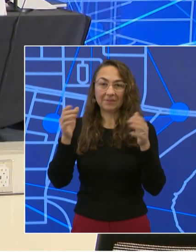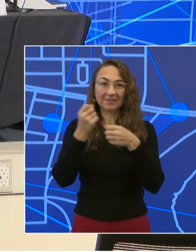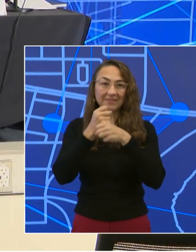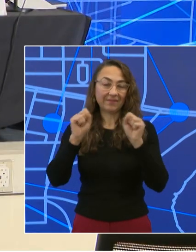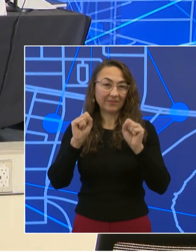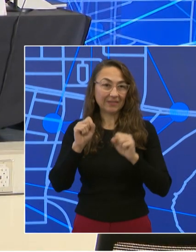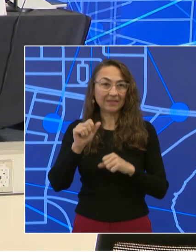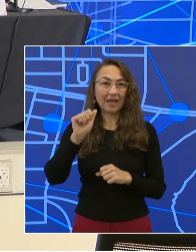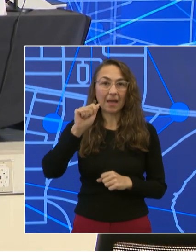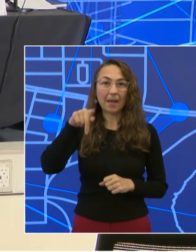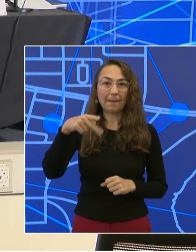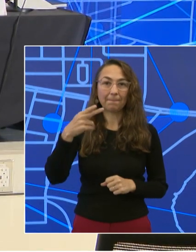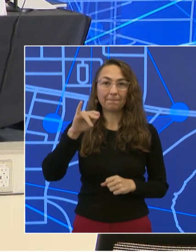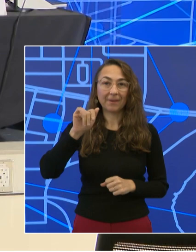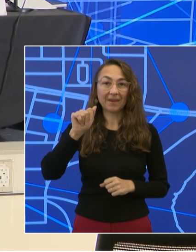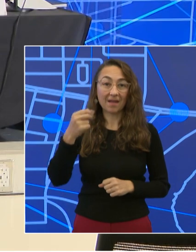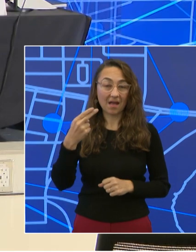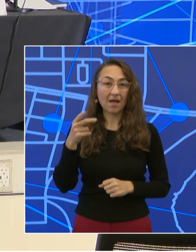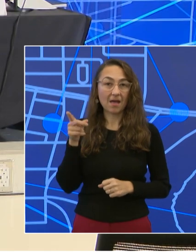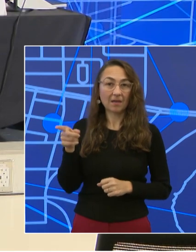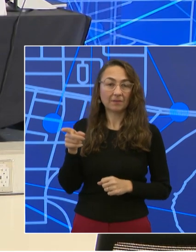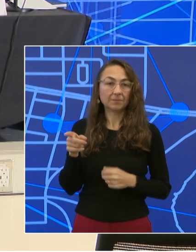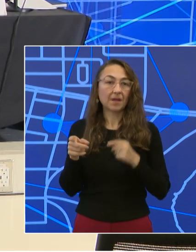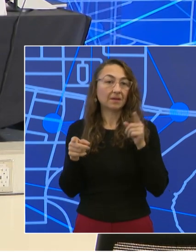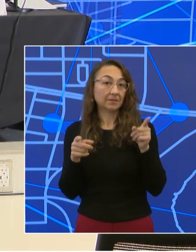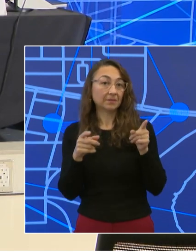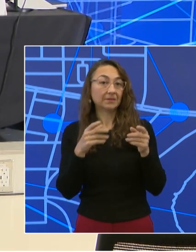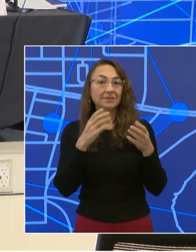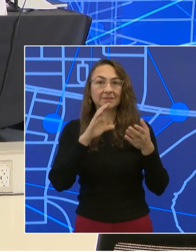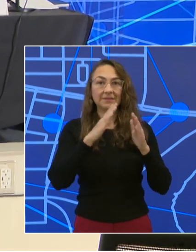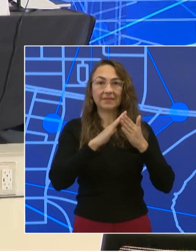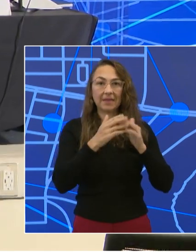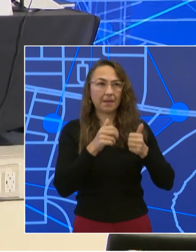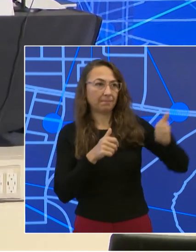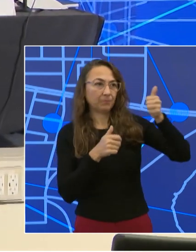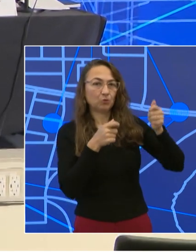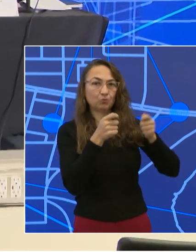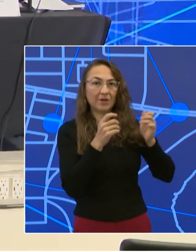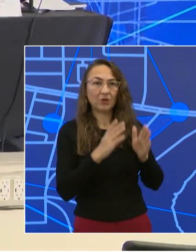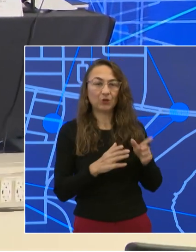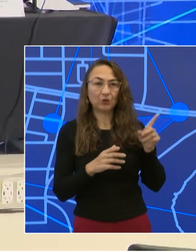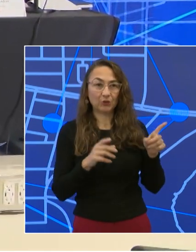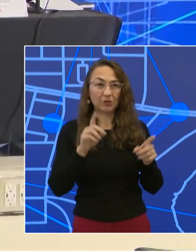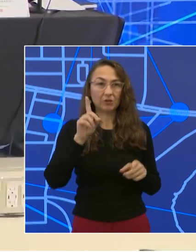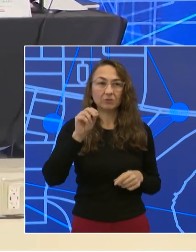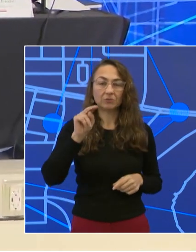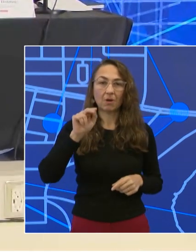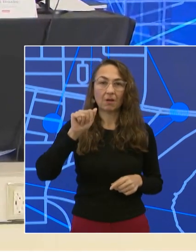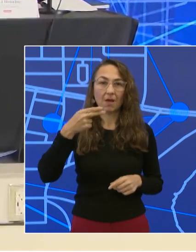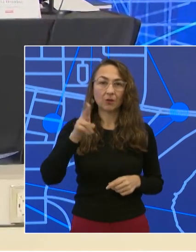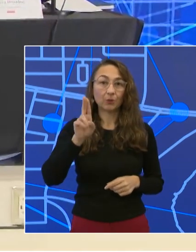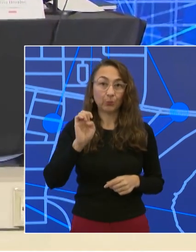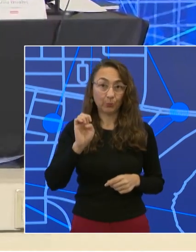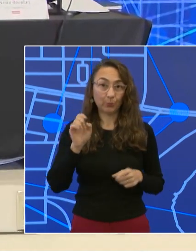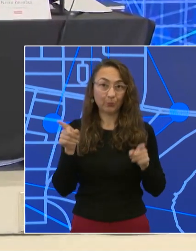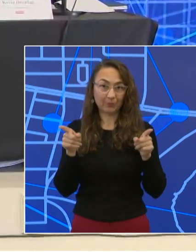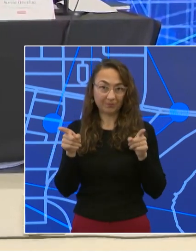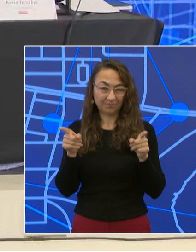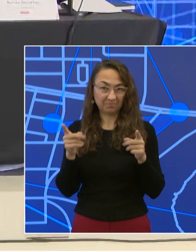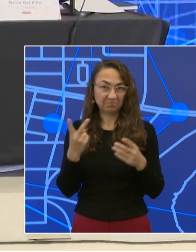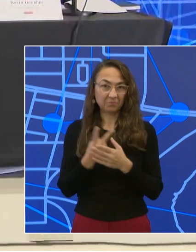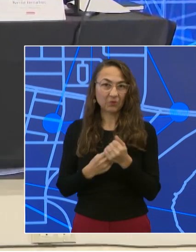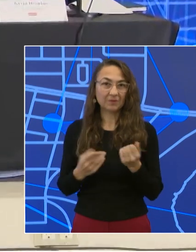Kevin Donahue. I'm Muriel Bowser, the Mayor of Washington, D.C. We are here today in our Joint Operations